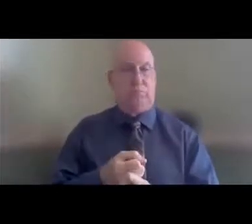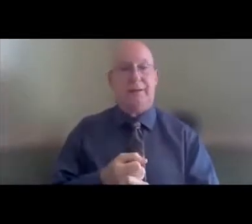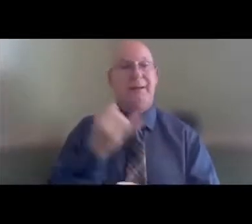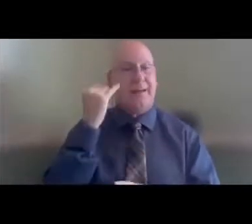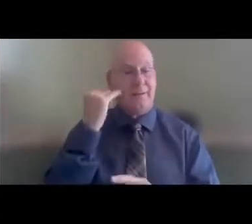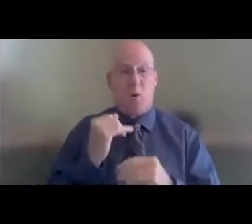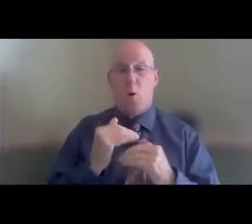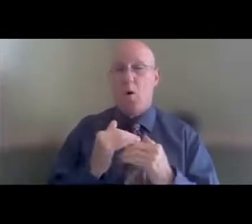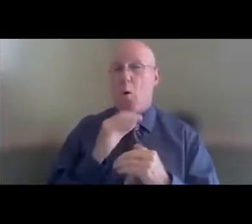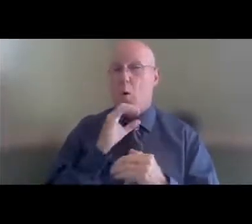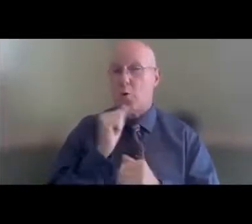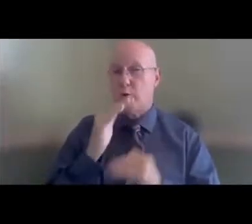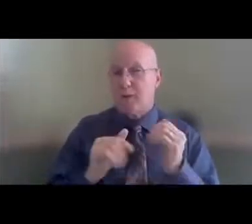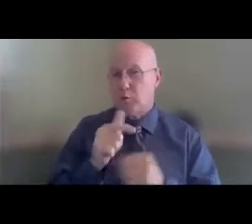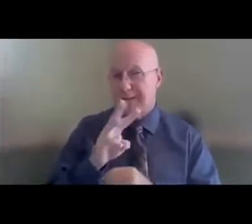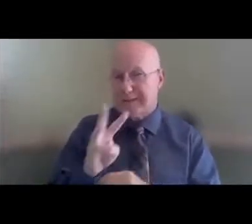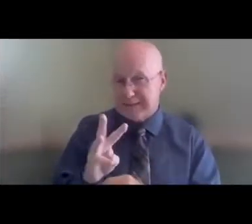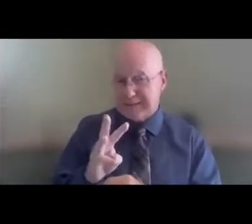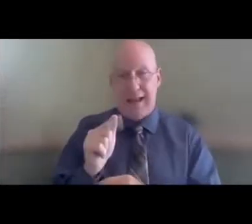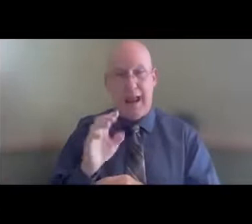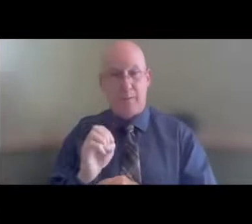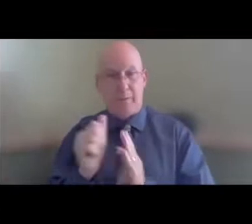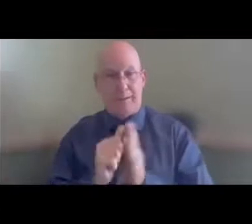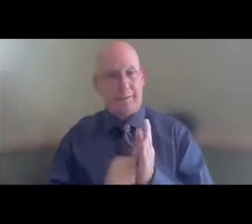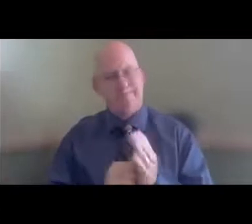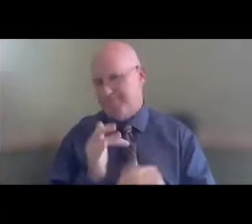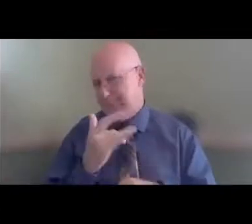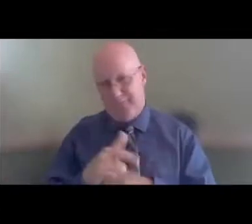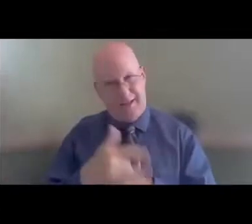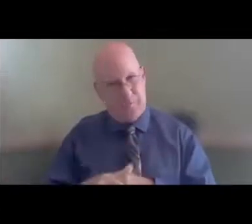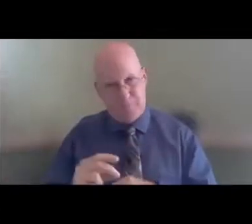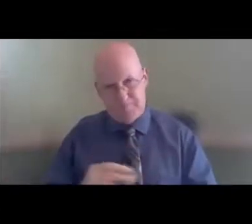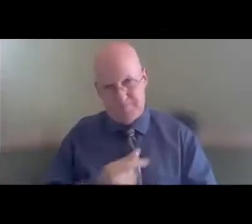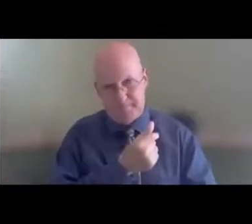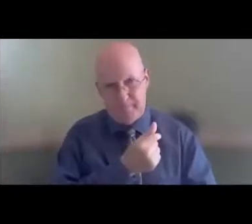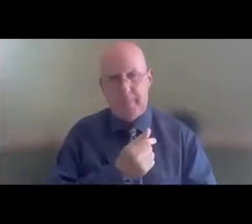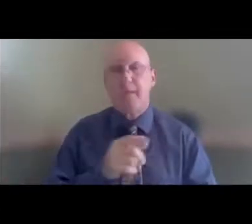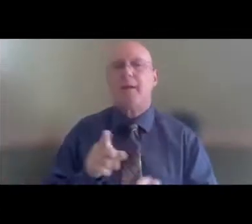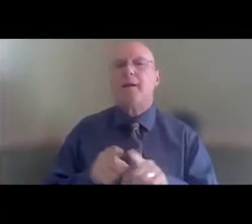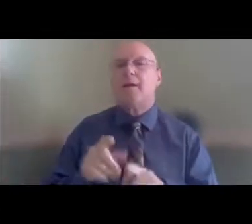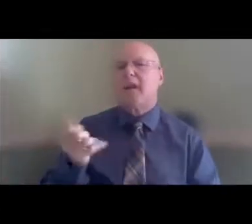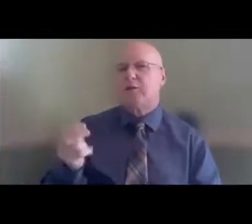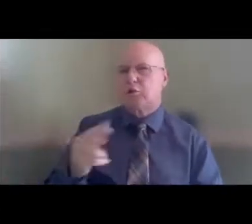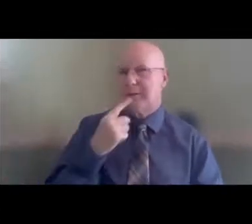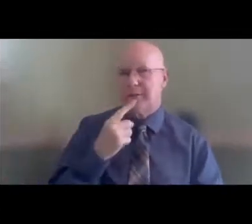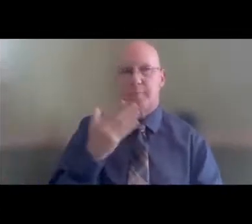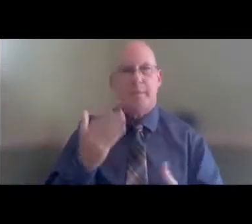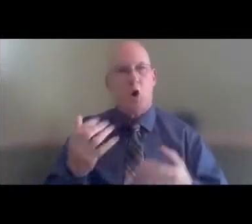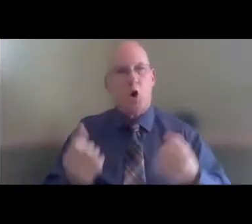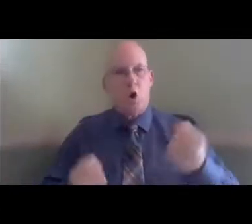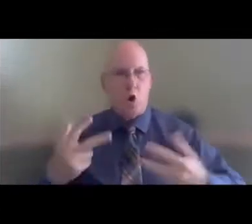age 26, an ABLE account isn't even available for them. So like John mentioned, they have a car accident at